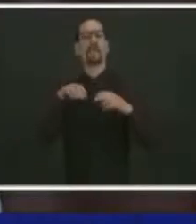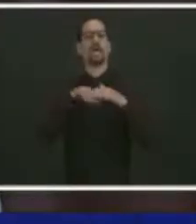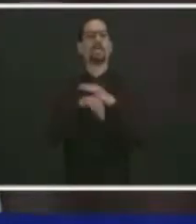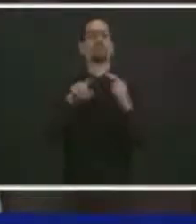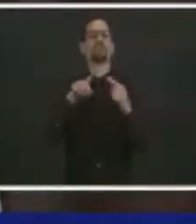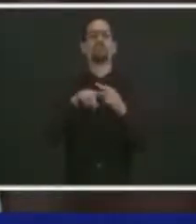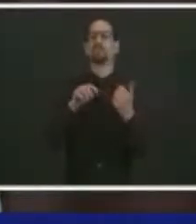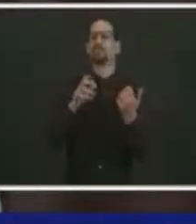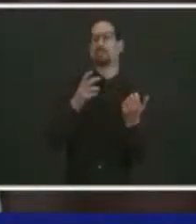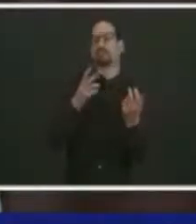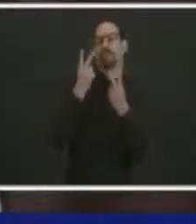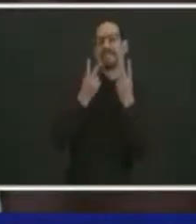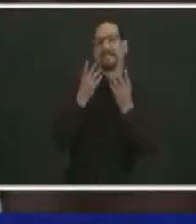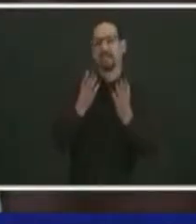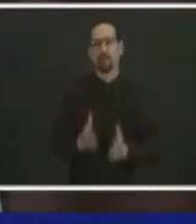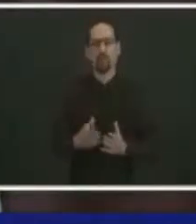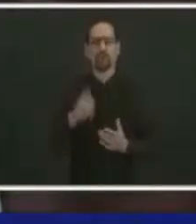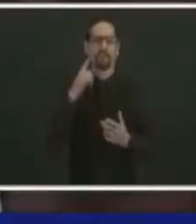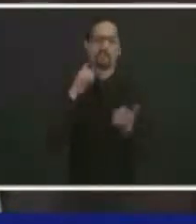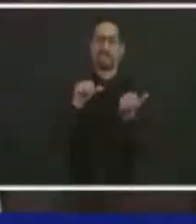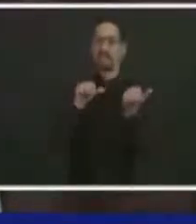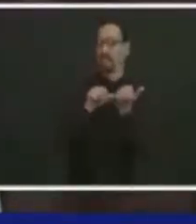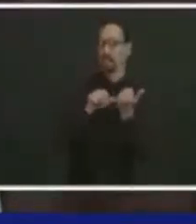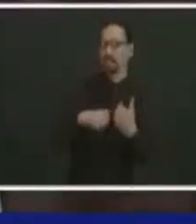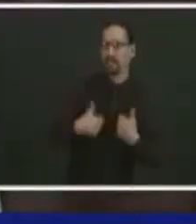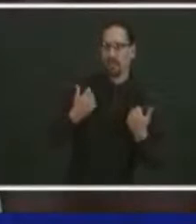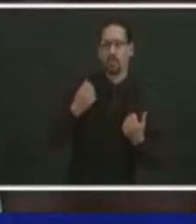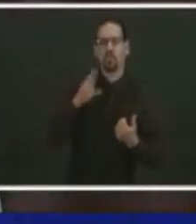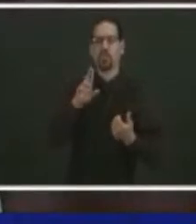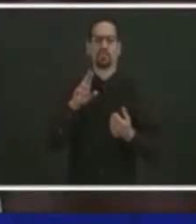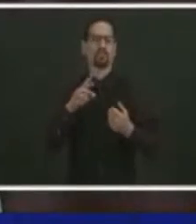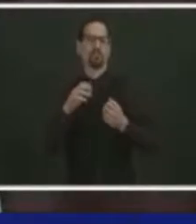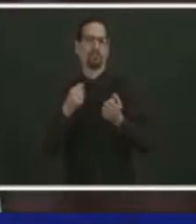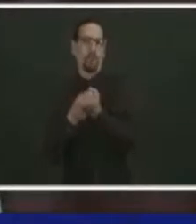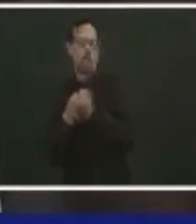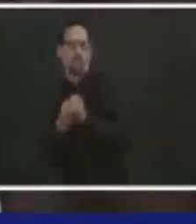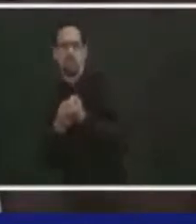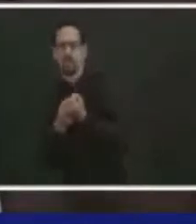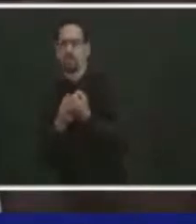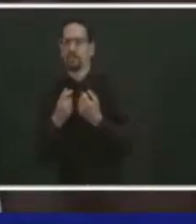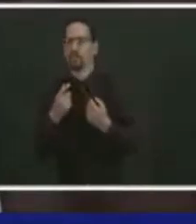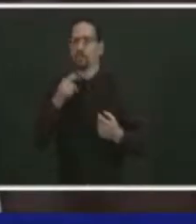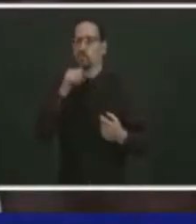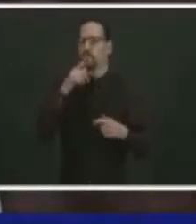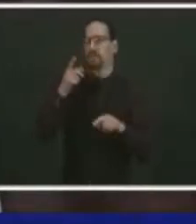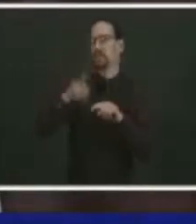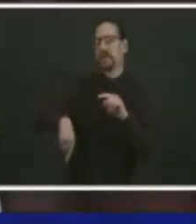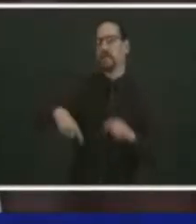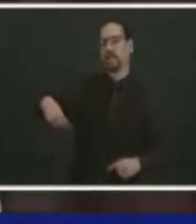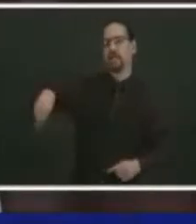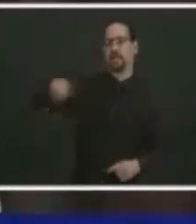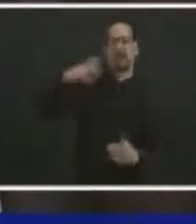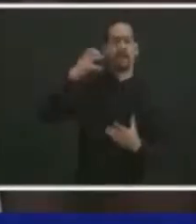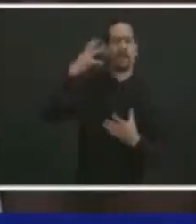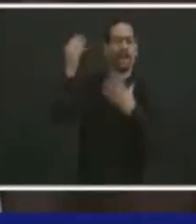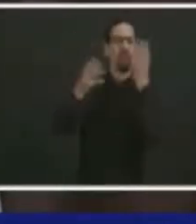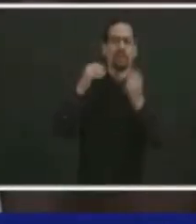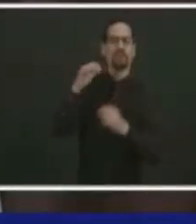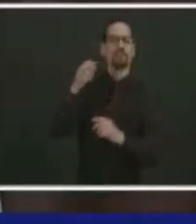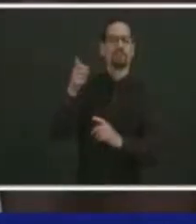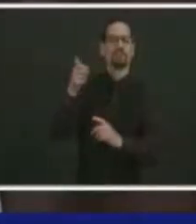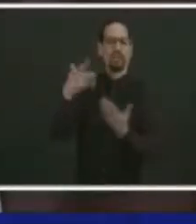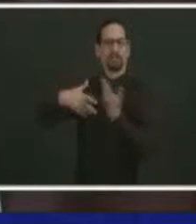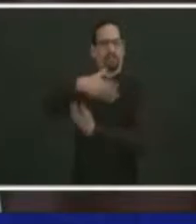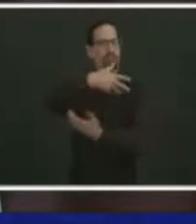visitors or being able to get around to the extent that they would like to. What